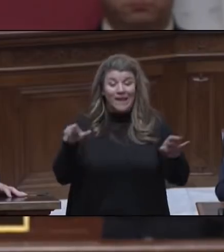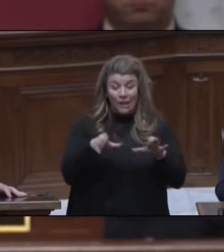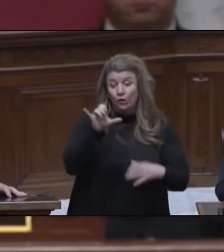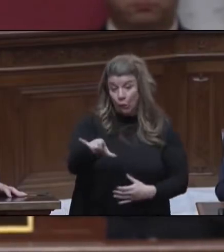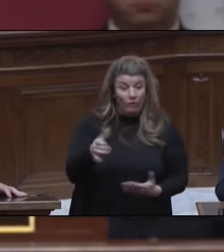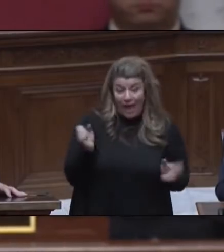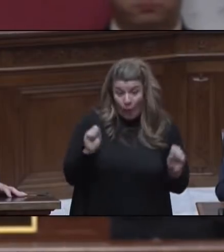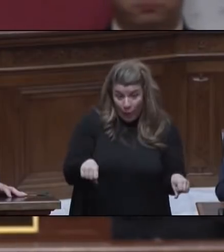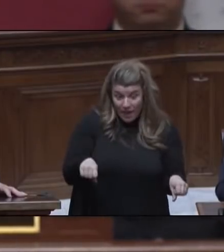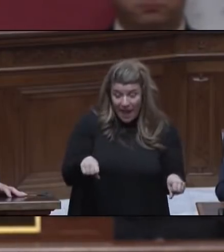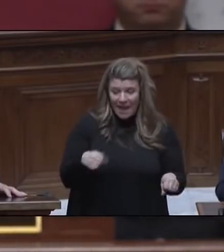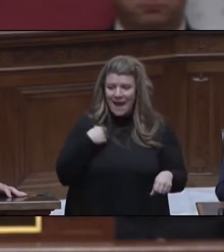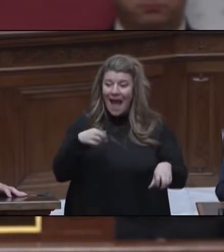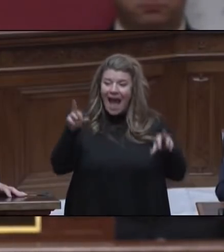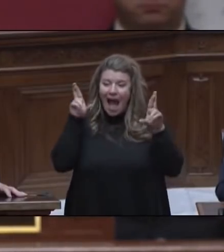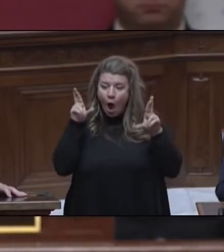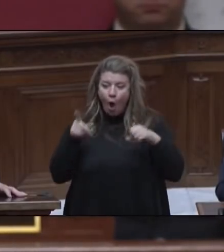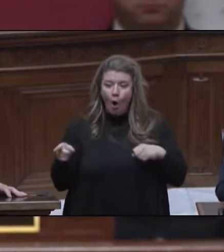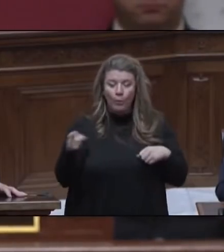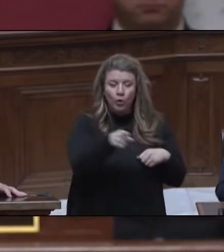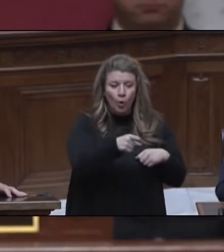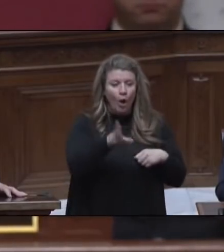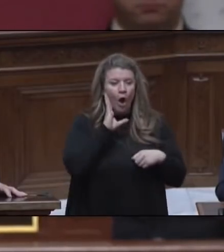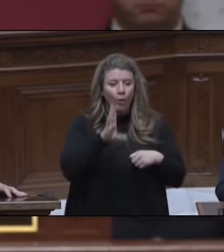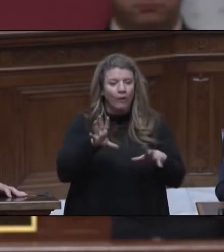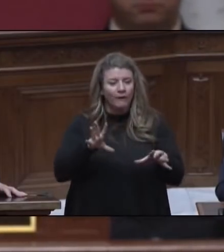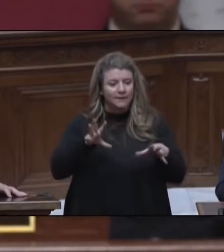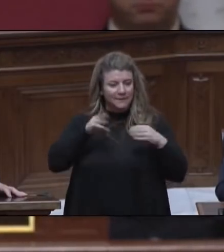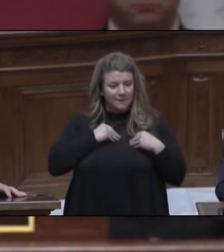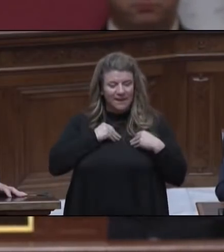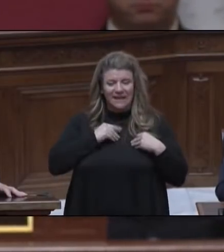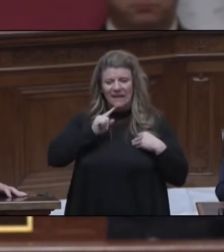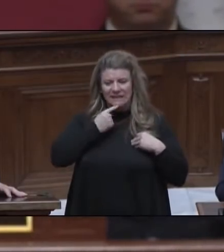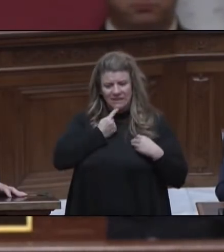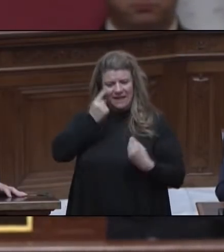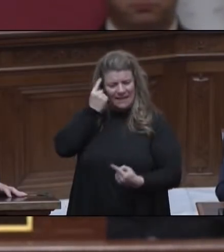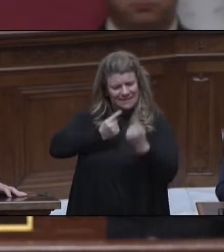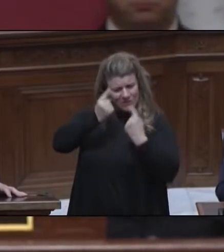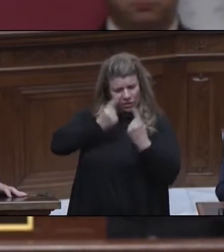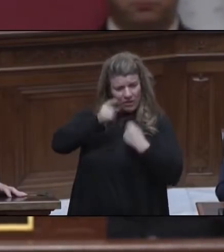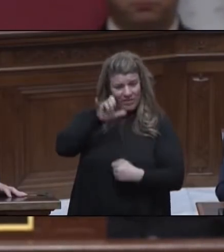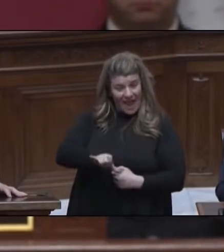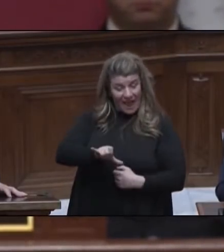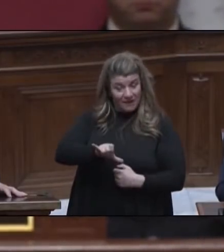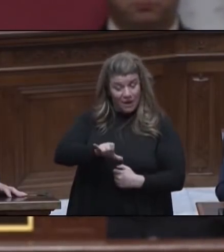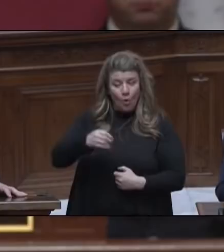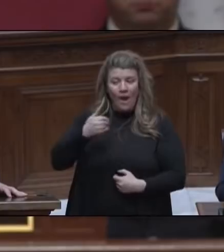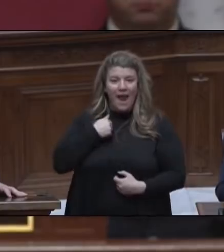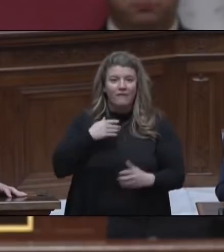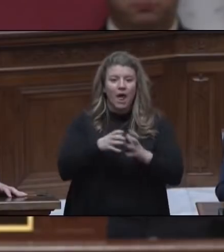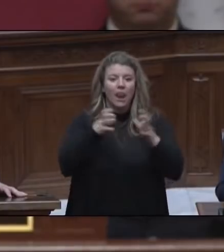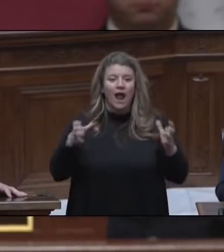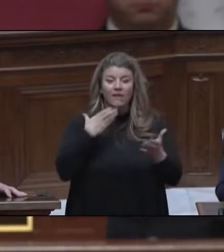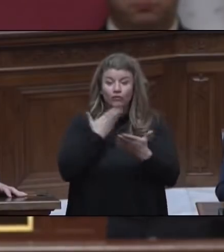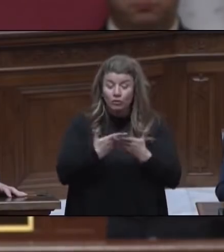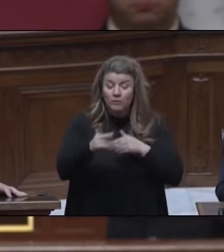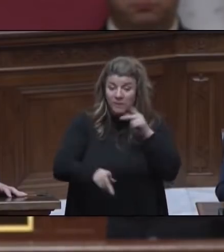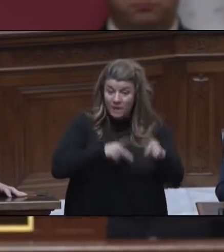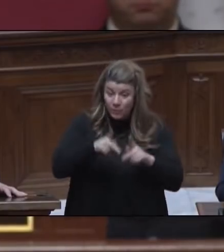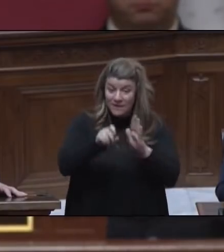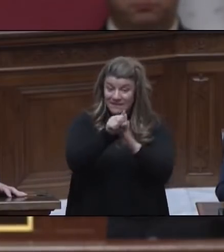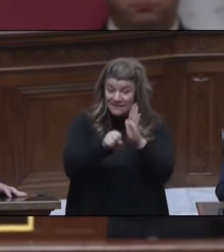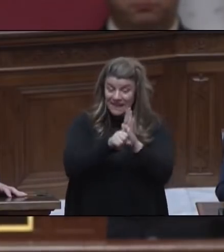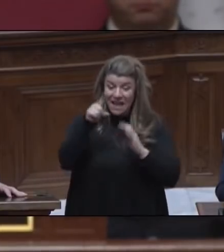exactly that. I hope that you'll take that and really seriously consider both. We've got a lot of good folks in our